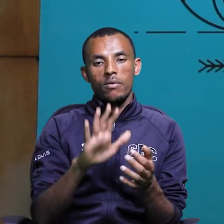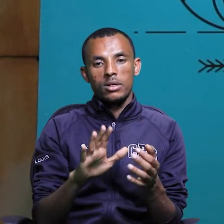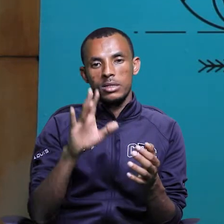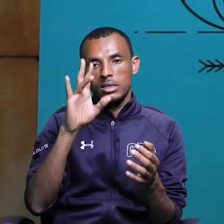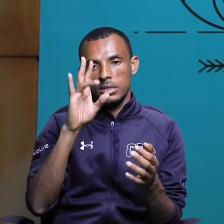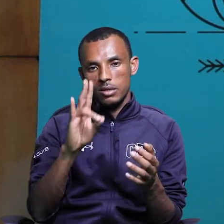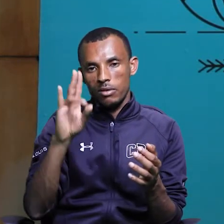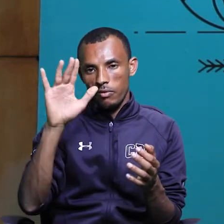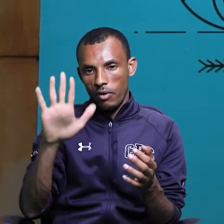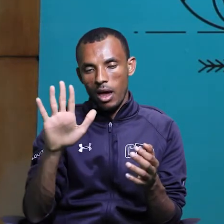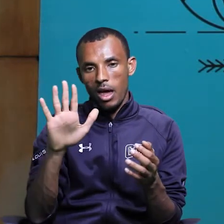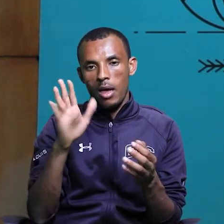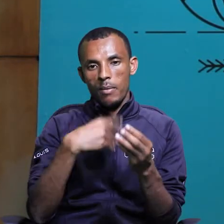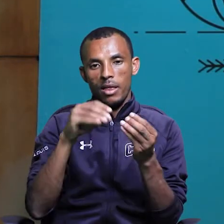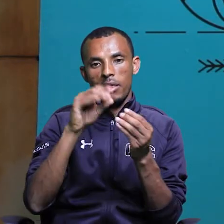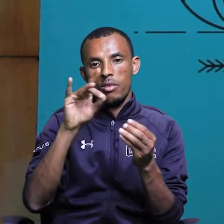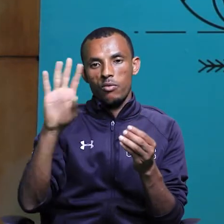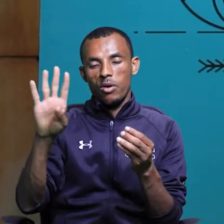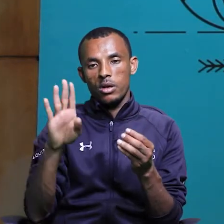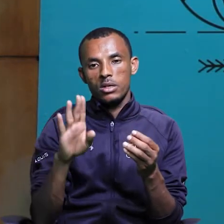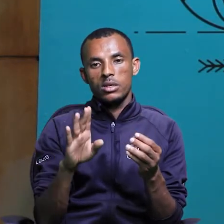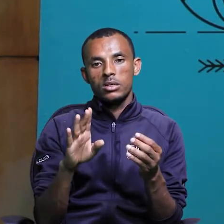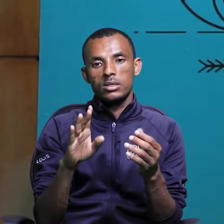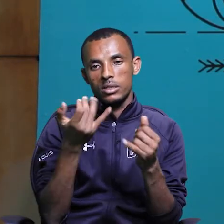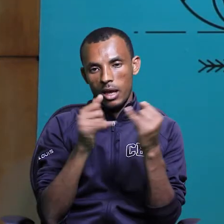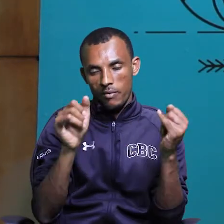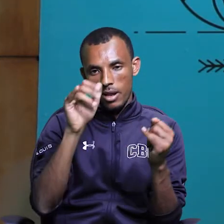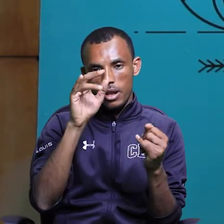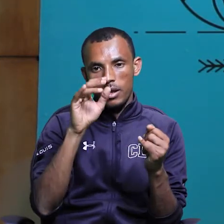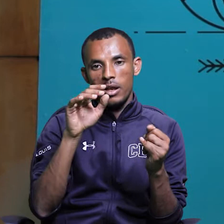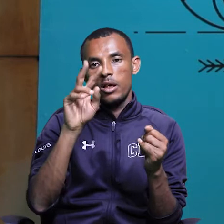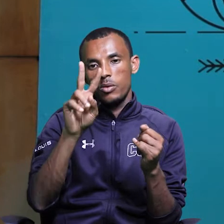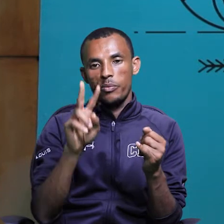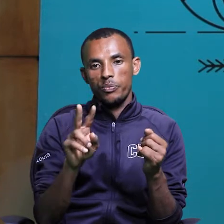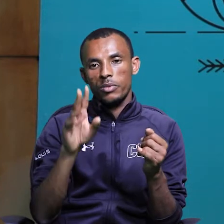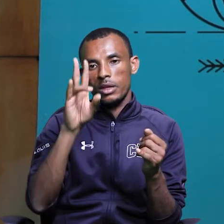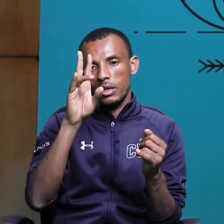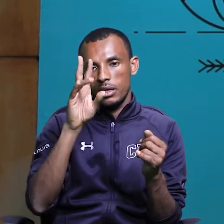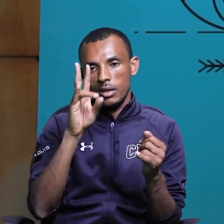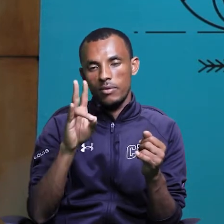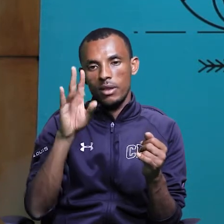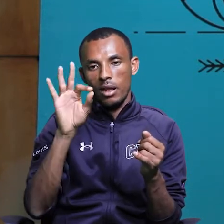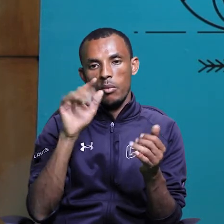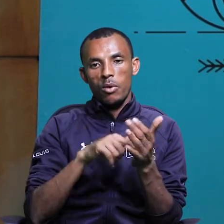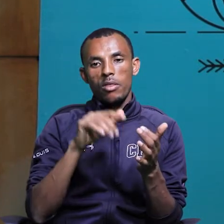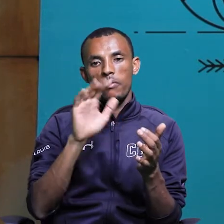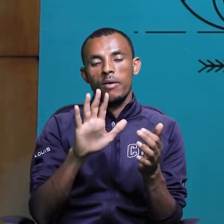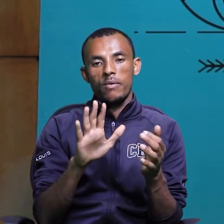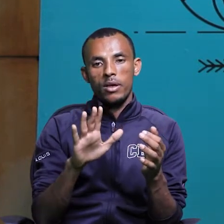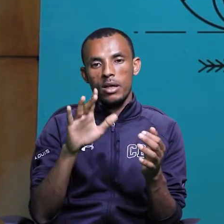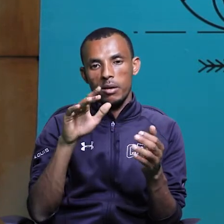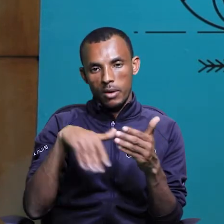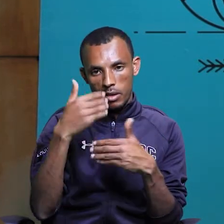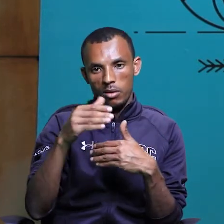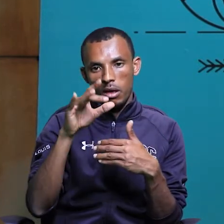75 plus 84 divided by 2, it gives a value to be 79.5. The last one also, 85